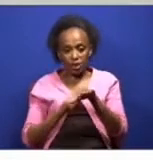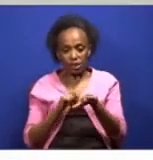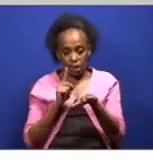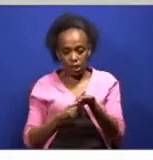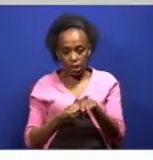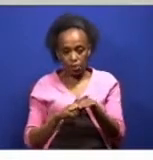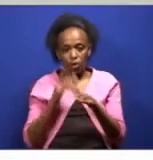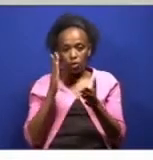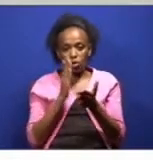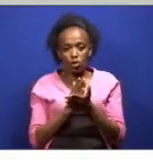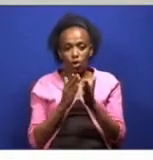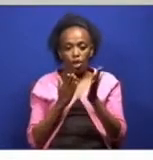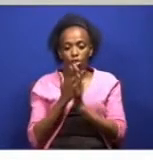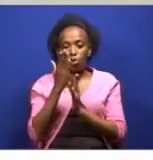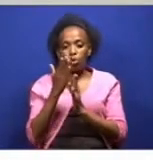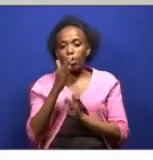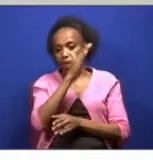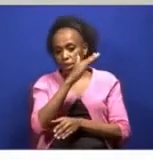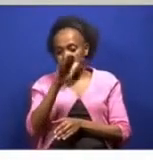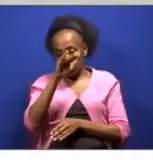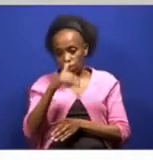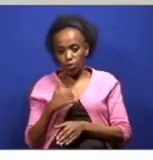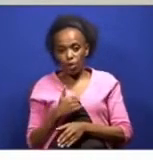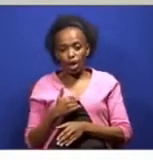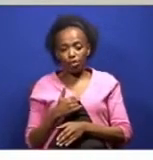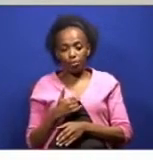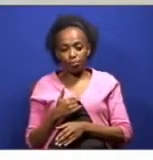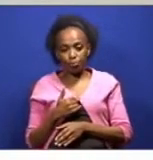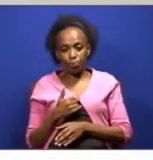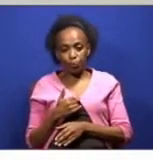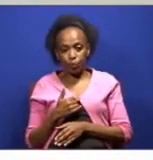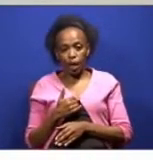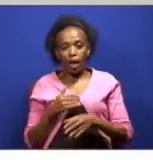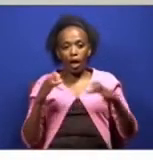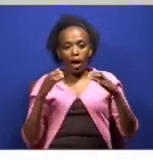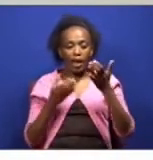through legislation, we actually have a bloc, an economic bloc